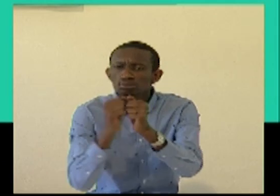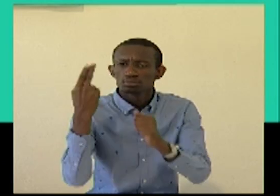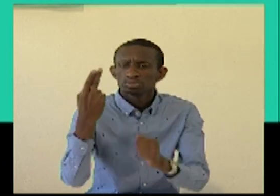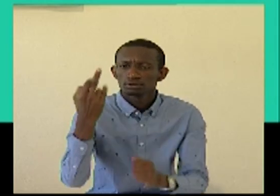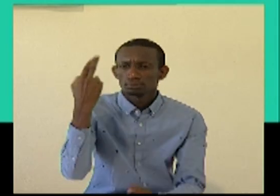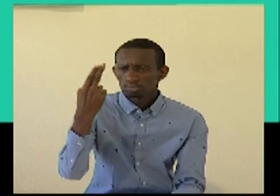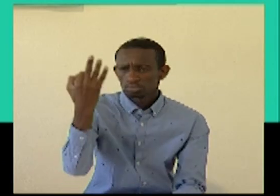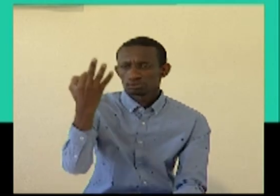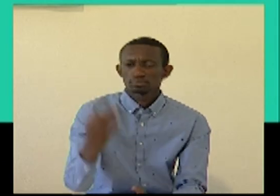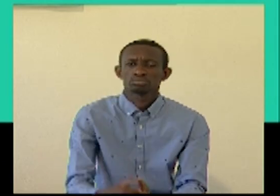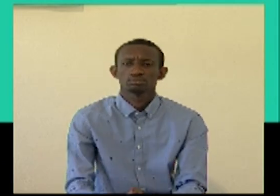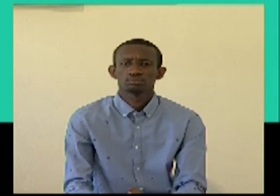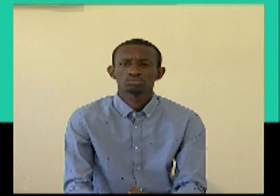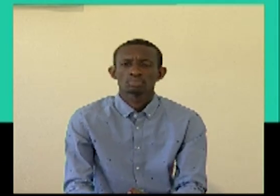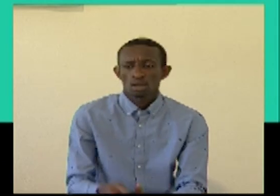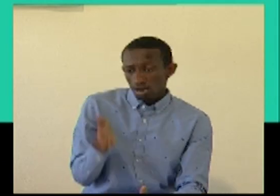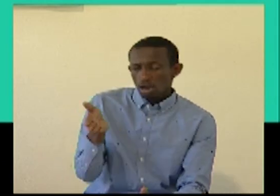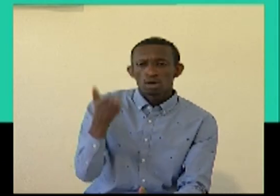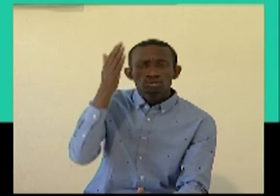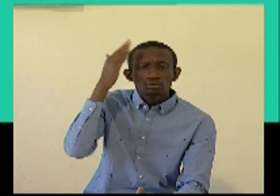particles. Number of particles is